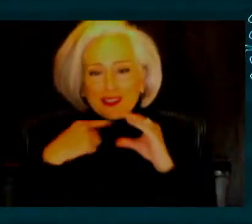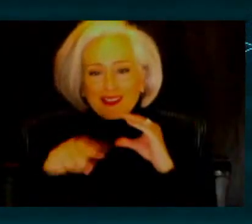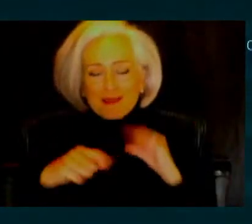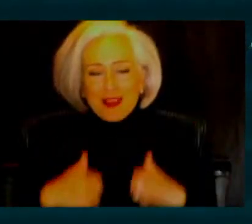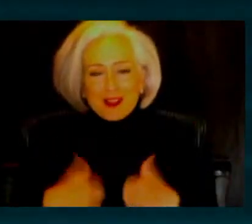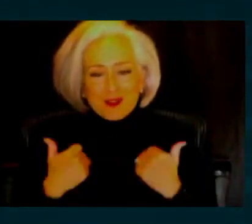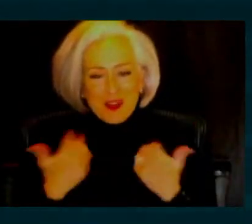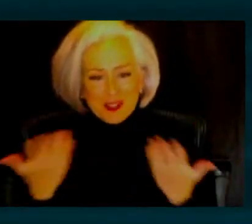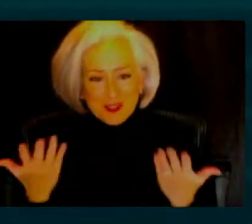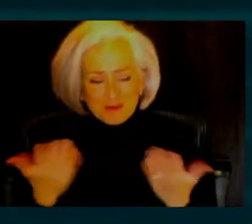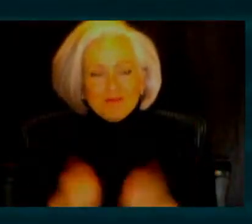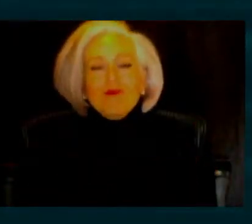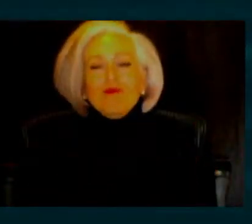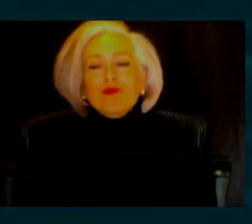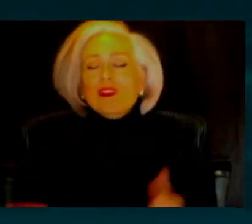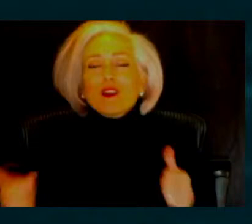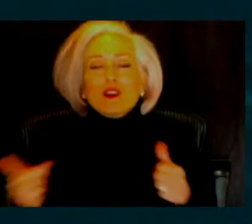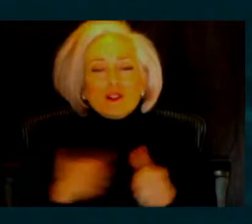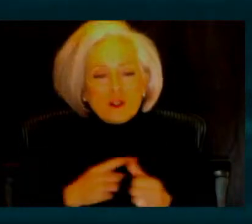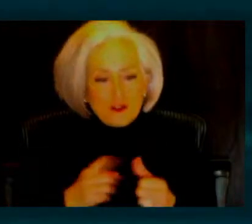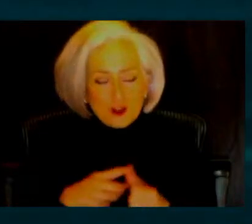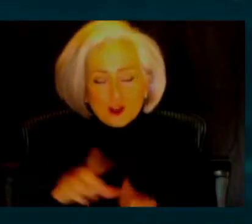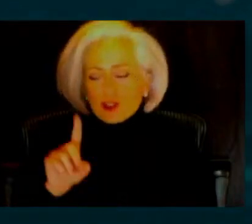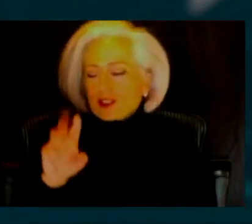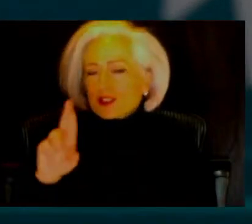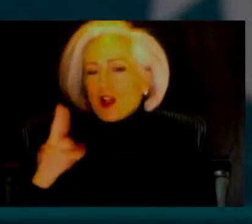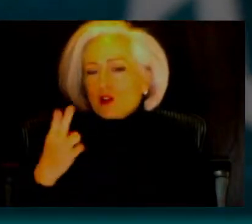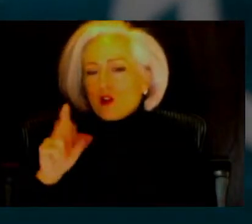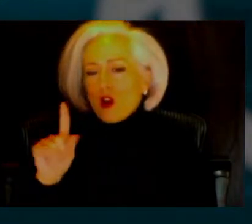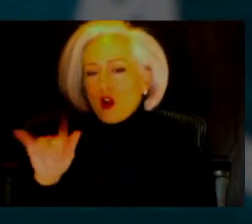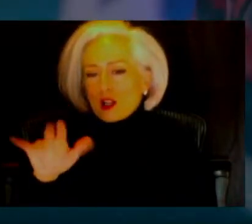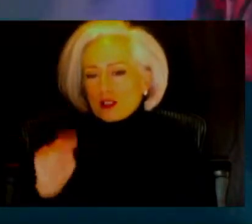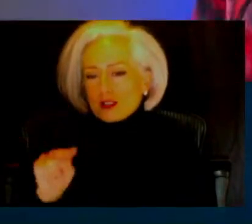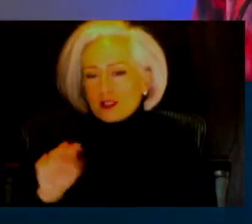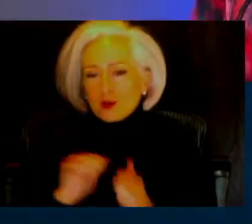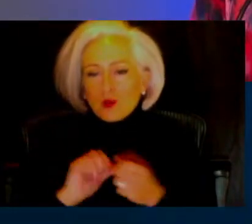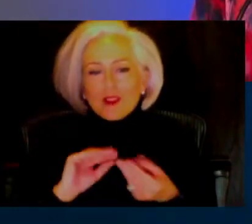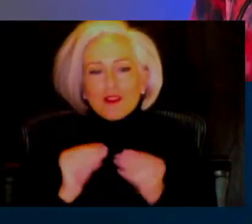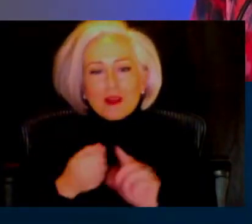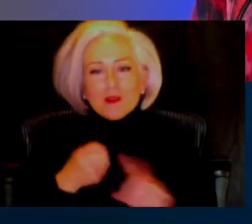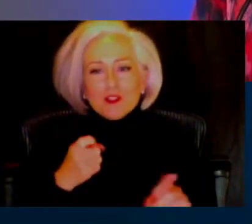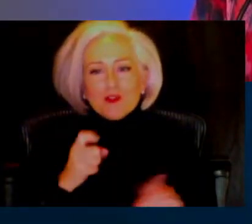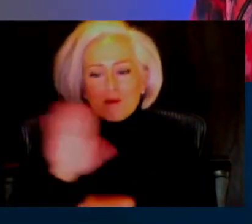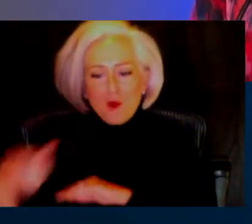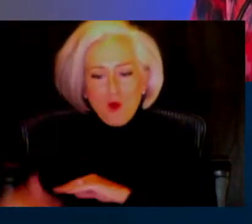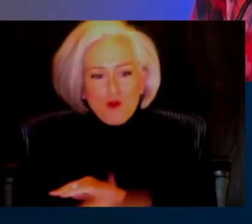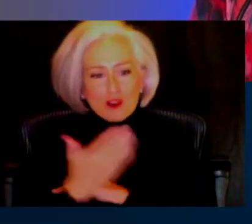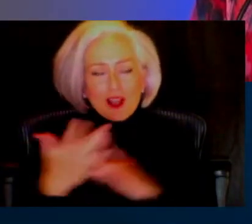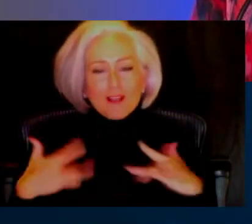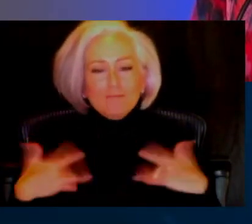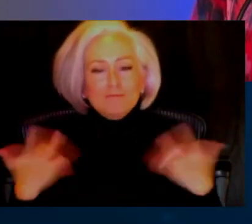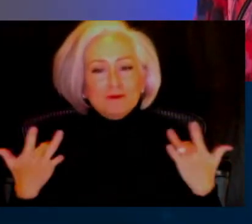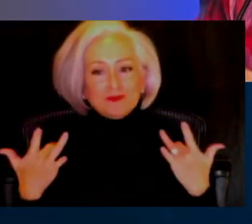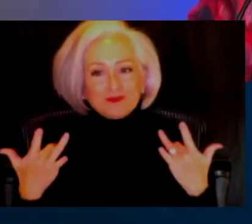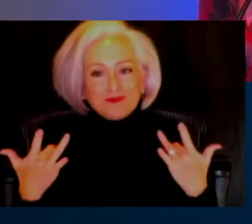of Infection Prevention and Control, Dr. Dana Hawkinson, joins us with numbers from overnight. How are we looking? Yeah, we're holding